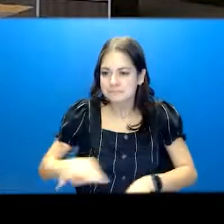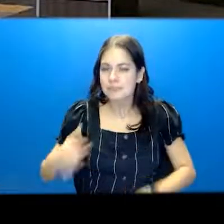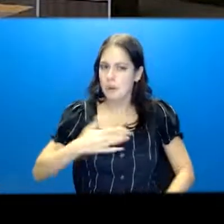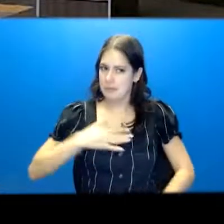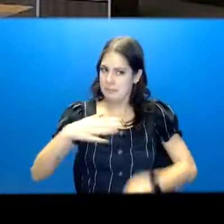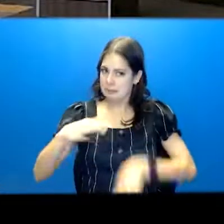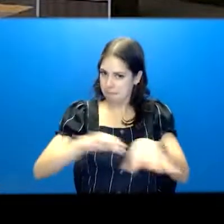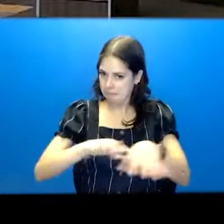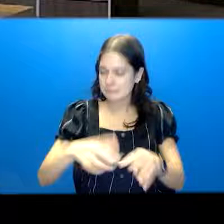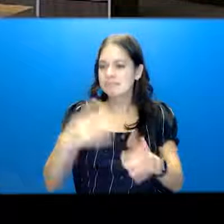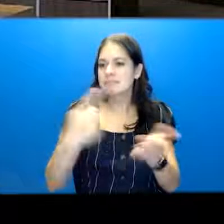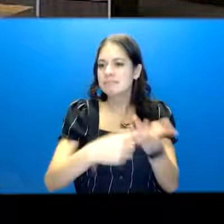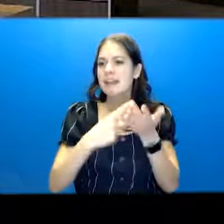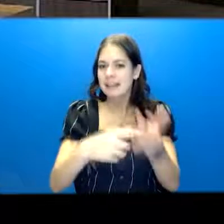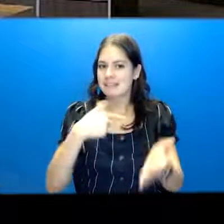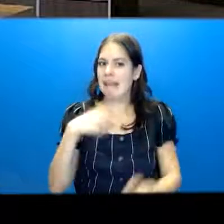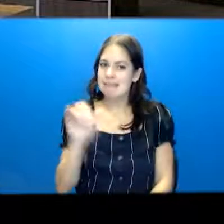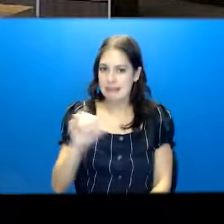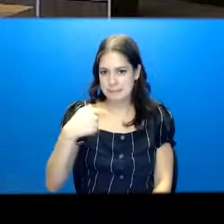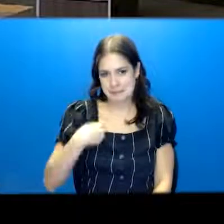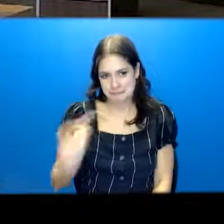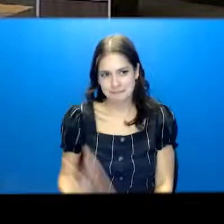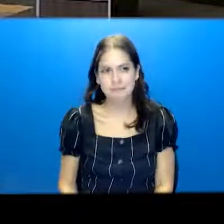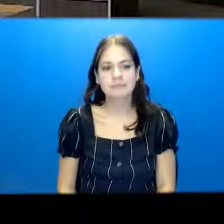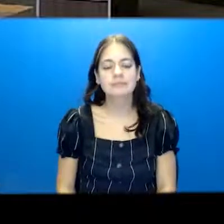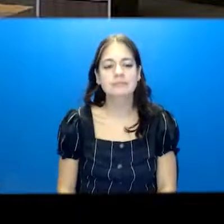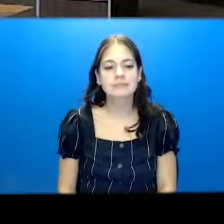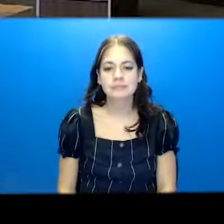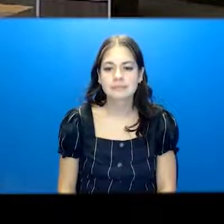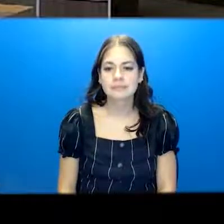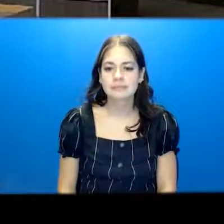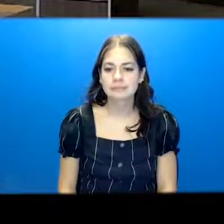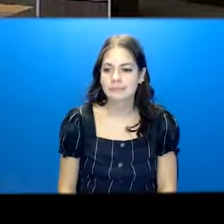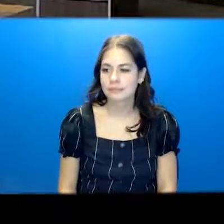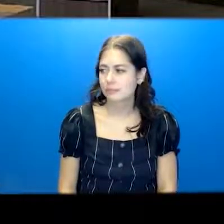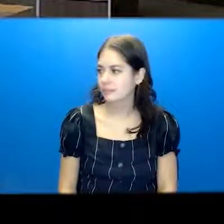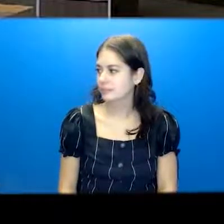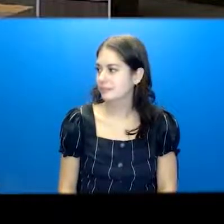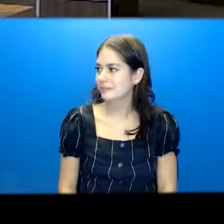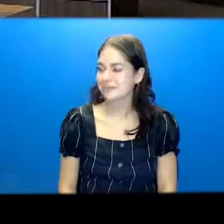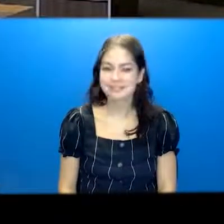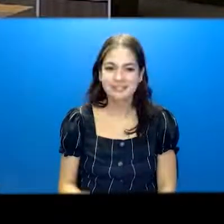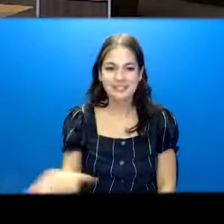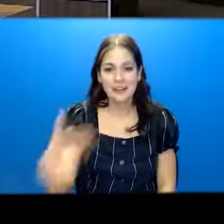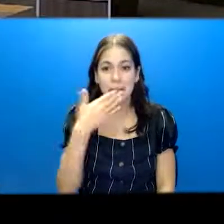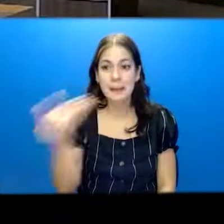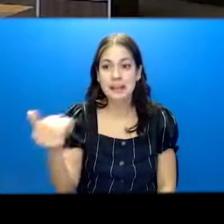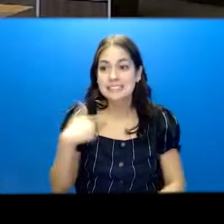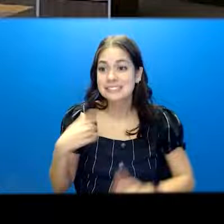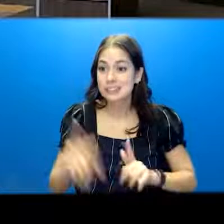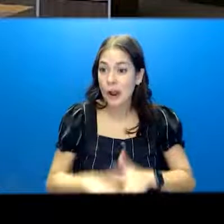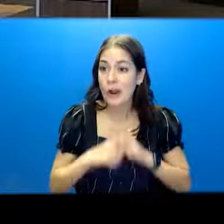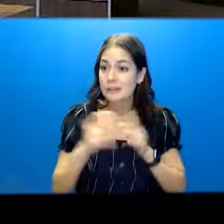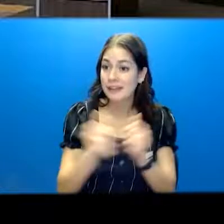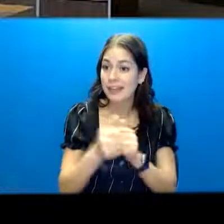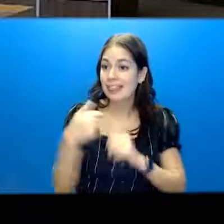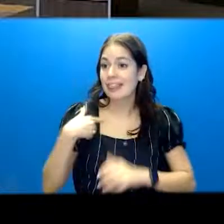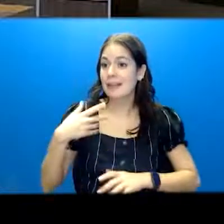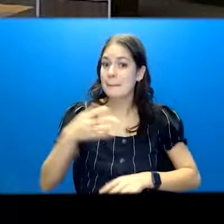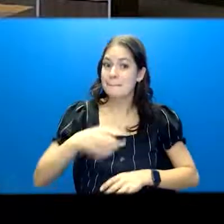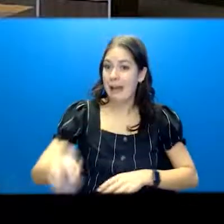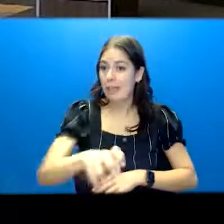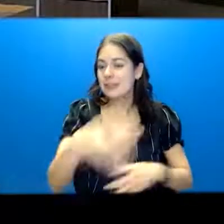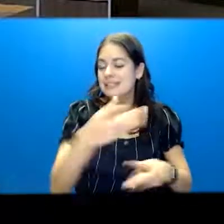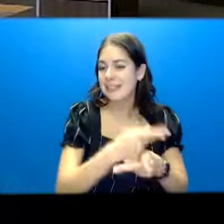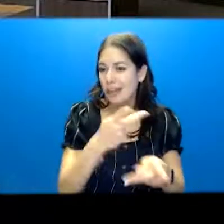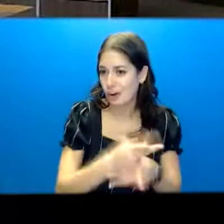be talking about, and so did I. I'm clicking twice. And so the best place for us to start is pathways to